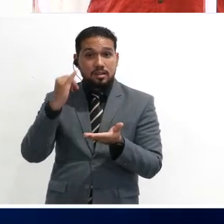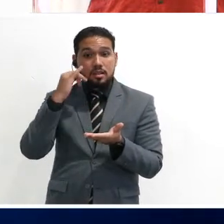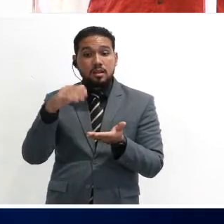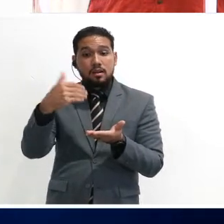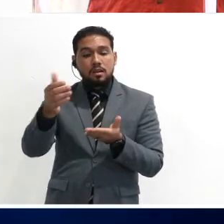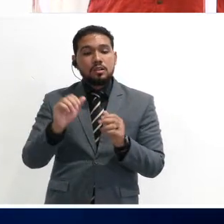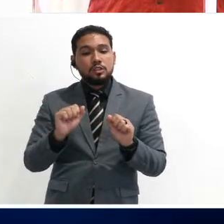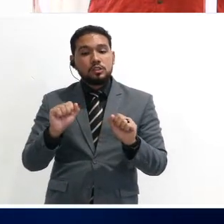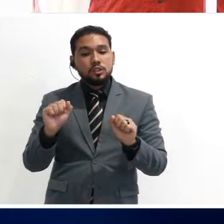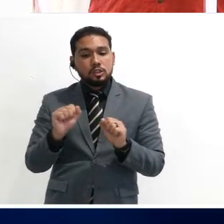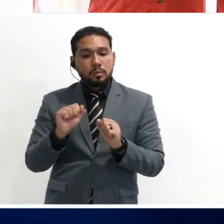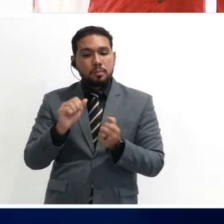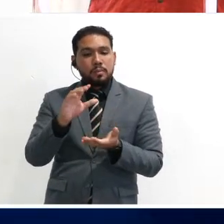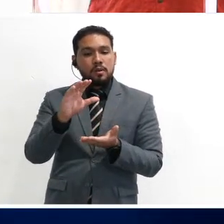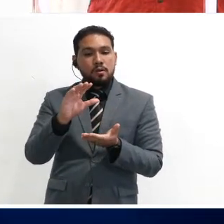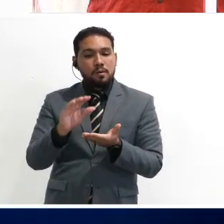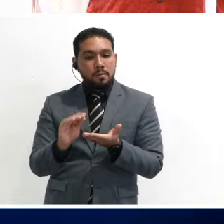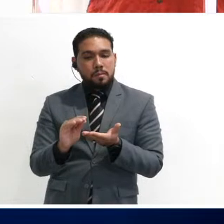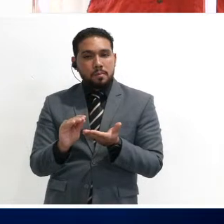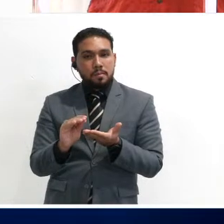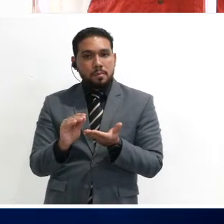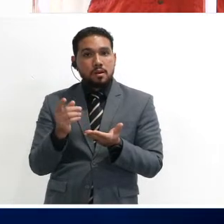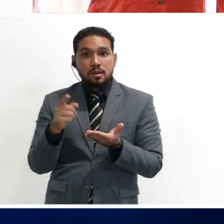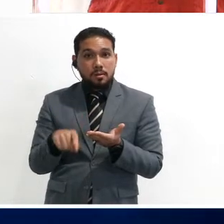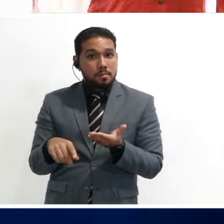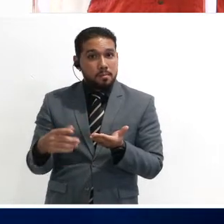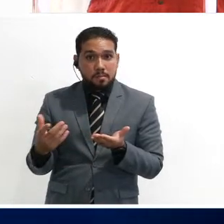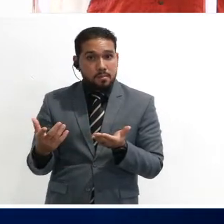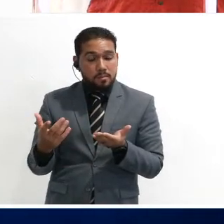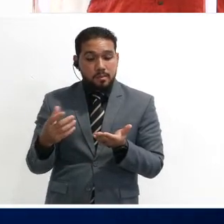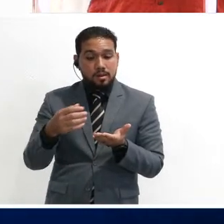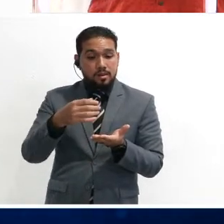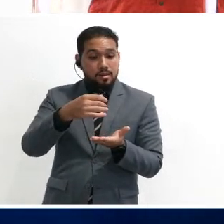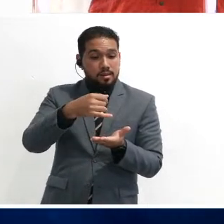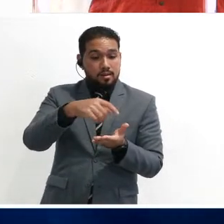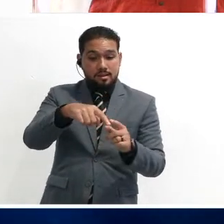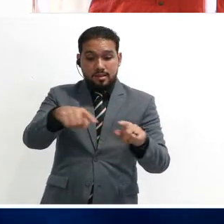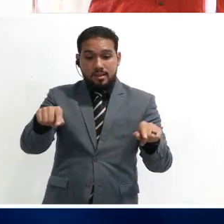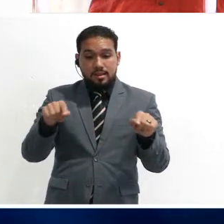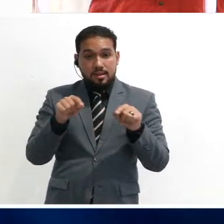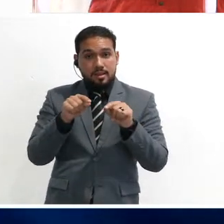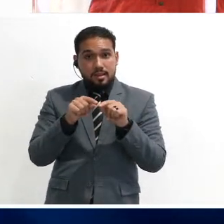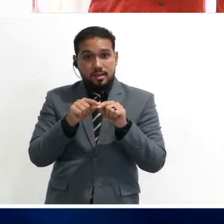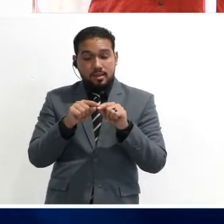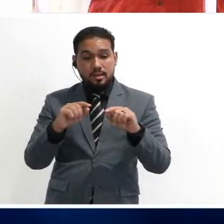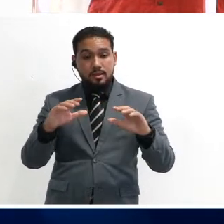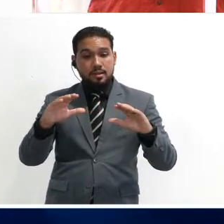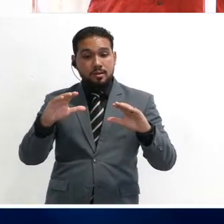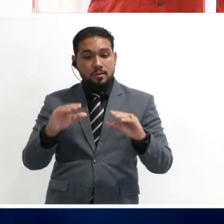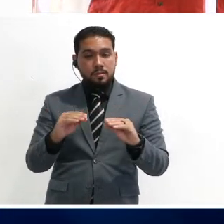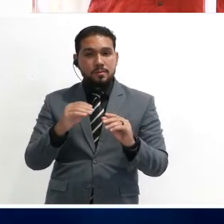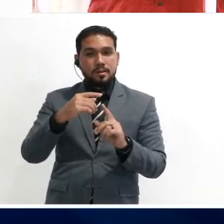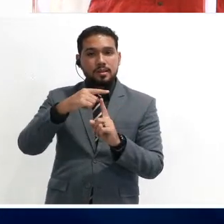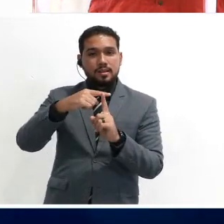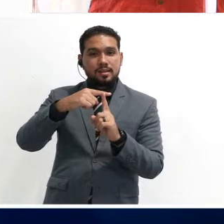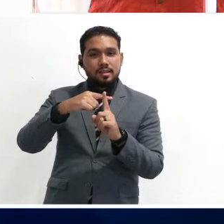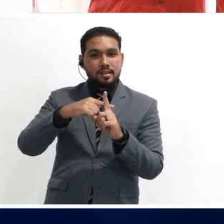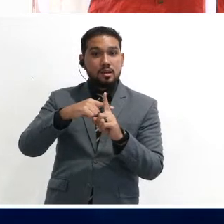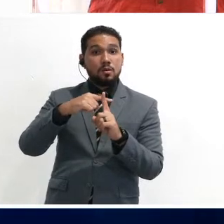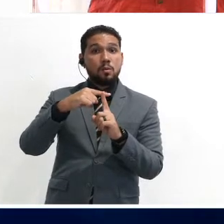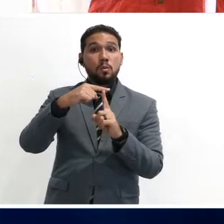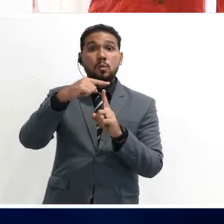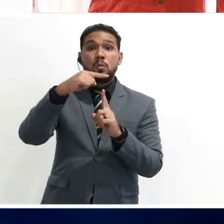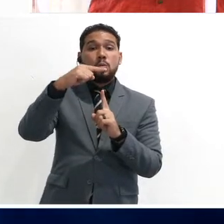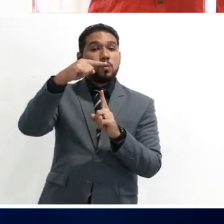silicon, then the part warps, for one thing, but it also puts a lot of stress on the silicon,